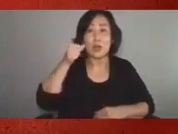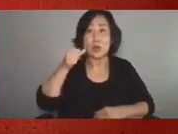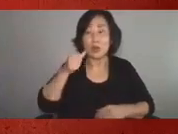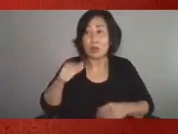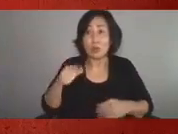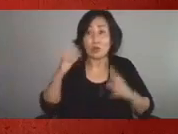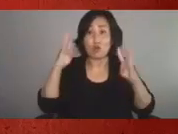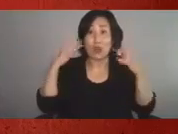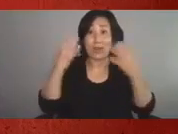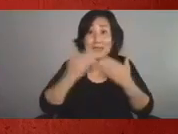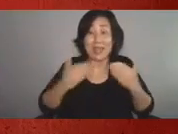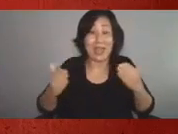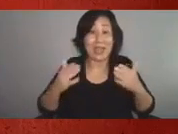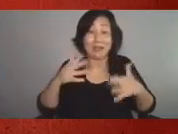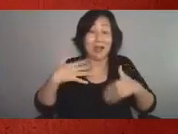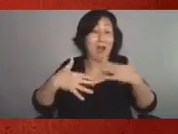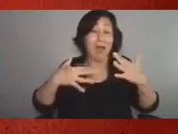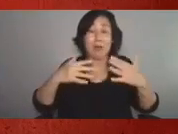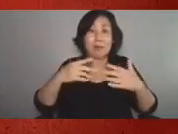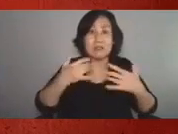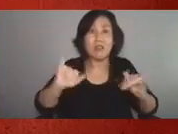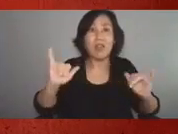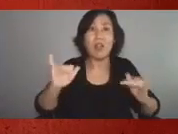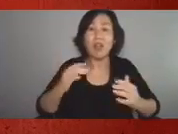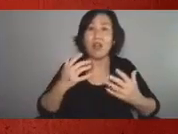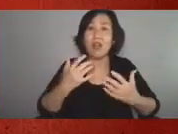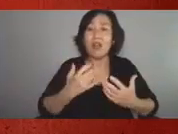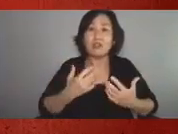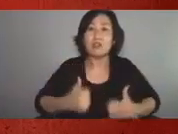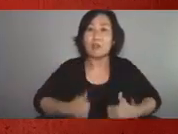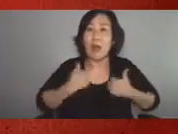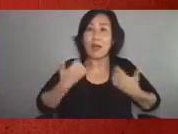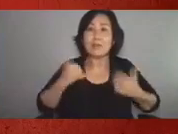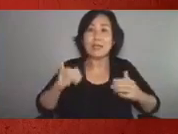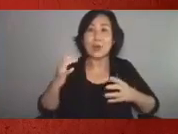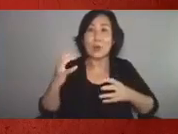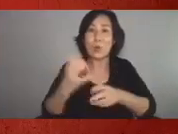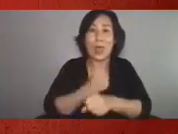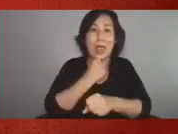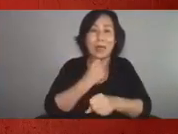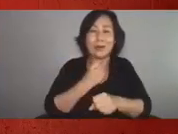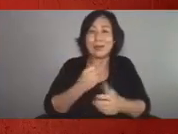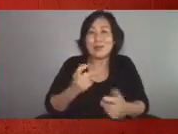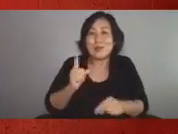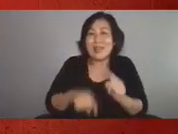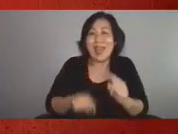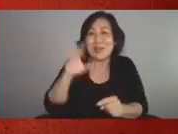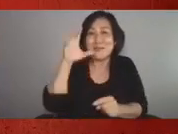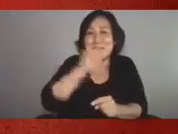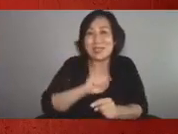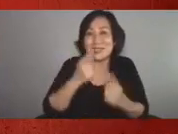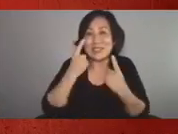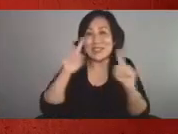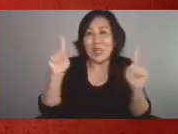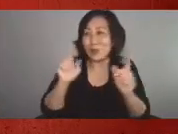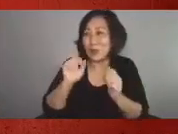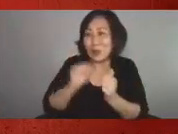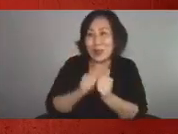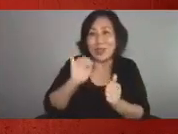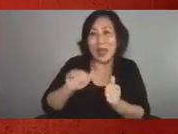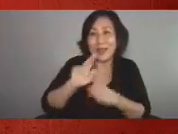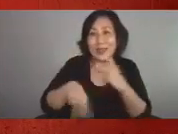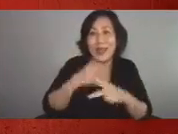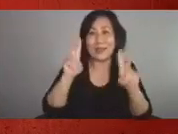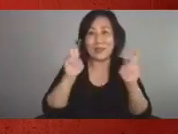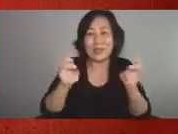young girl doing these crazy things and then come out the winner. You know, how can you miss with a theme